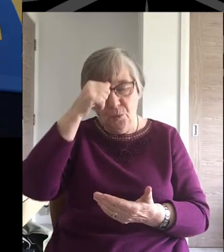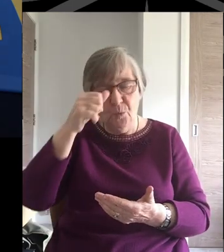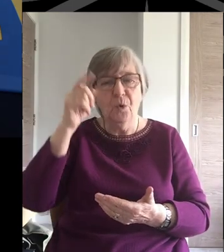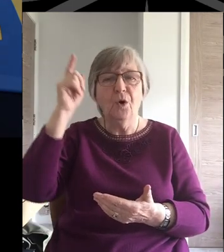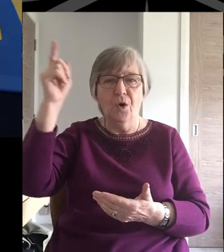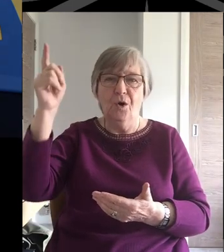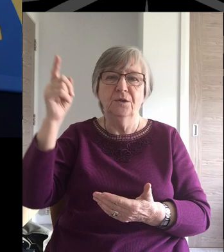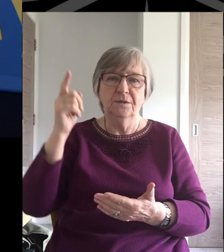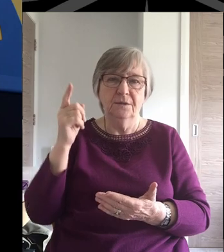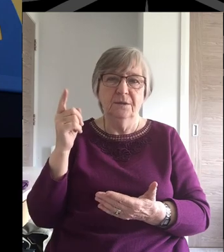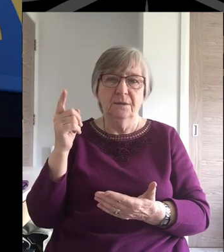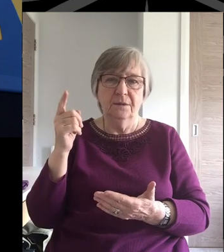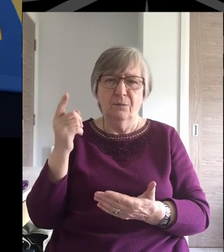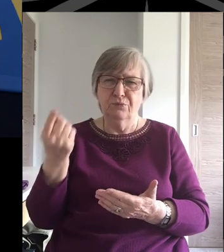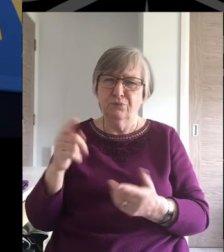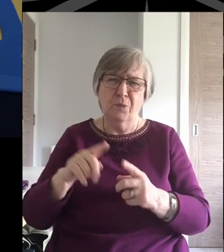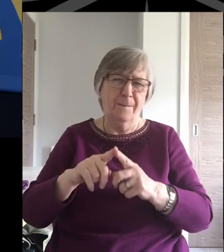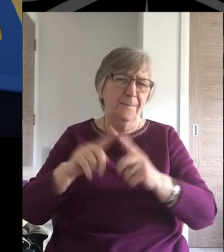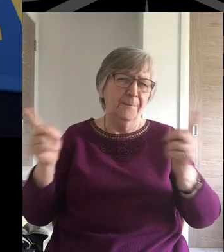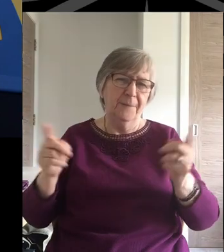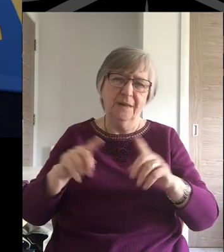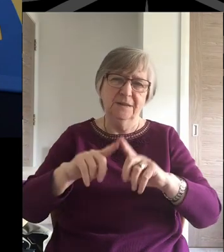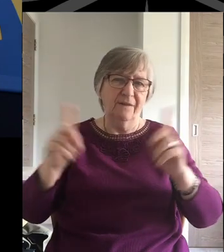God, is huge.